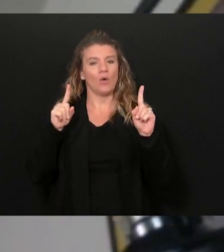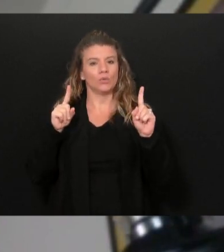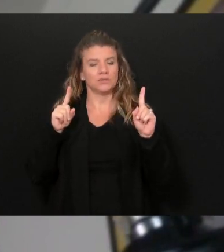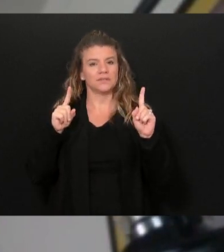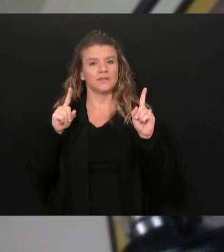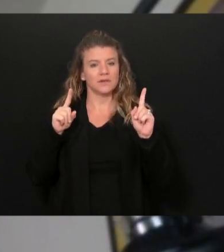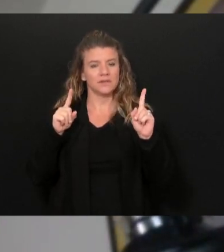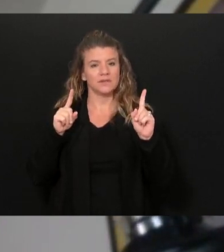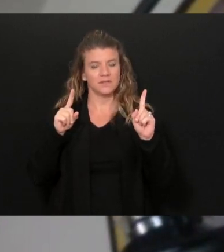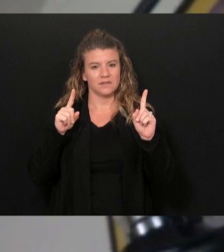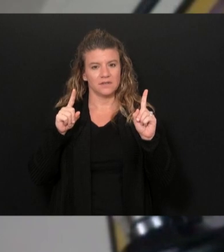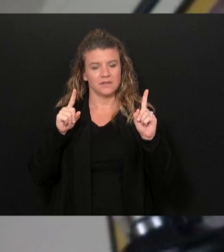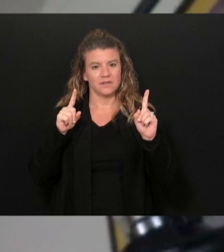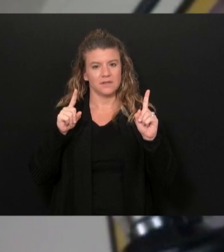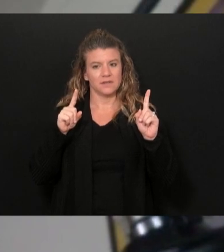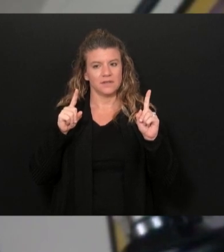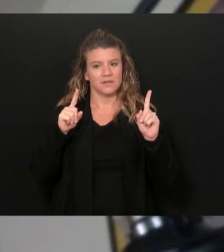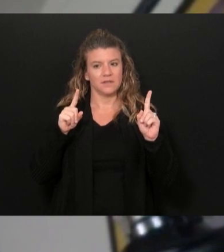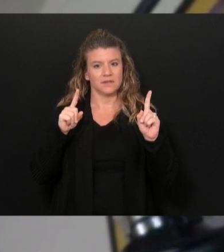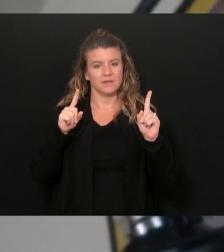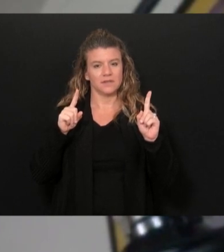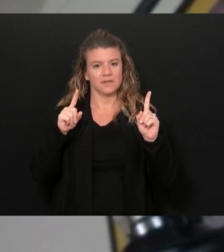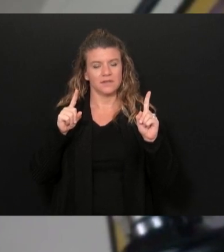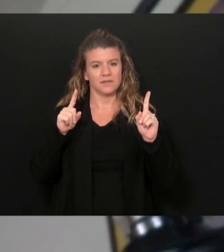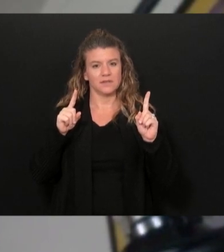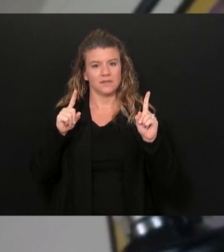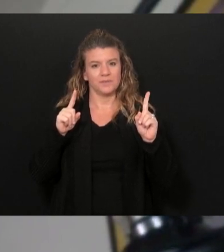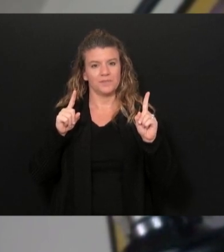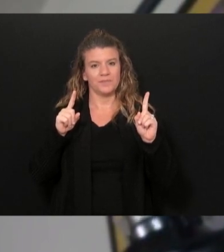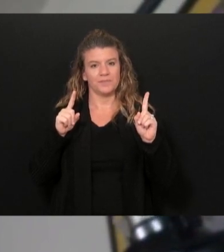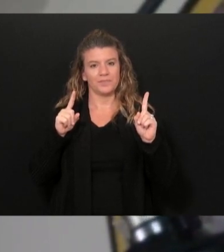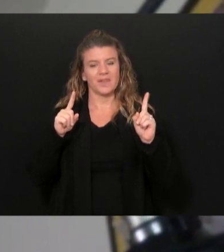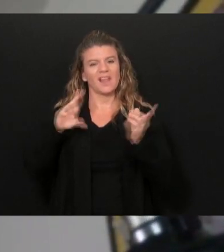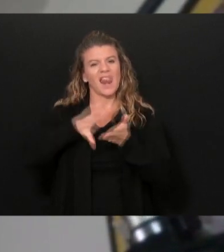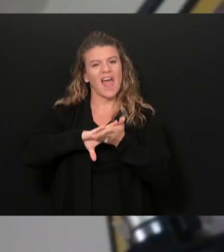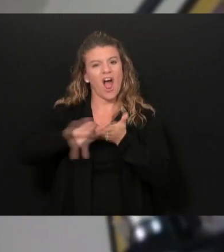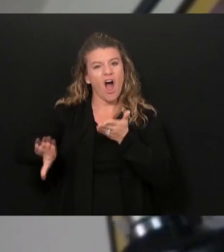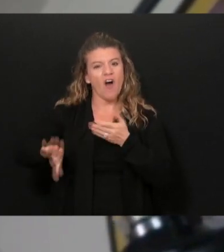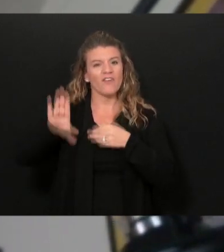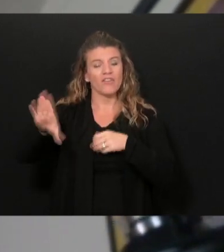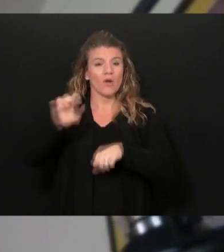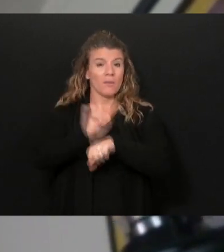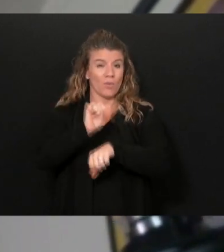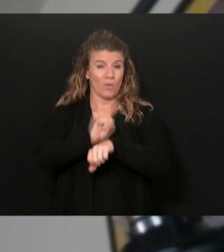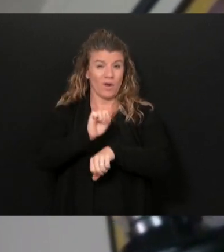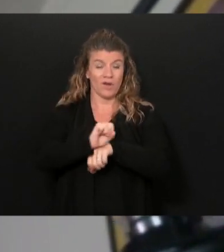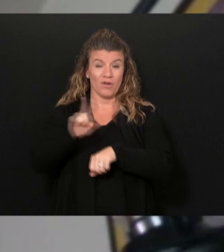major furlough of employees. I think that they're expecting somewhere